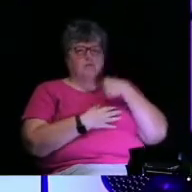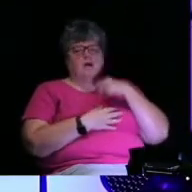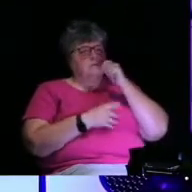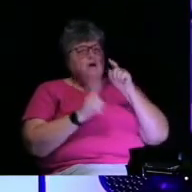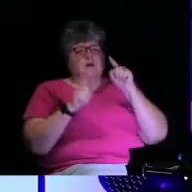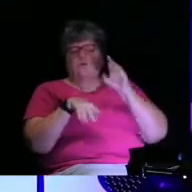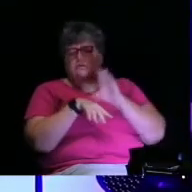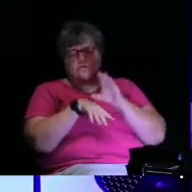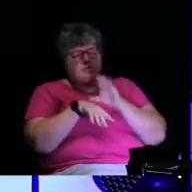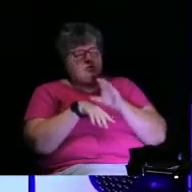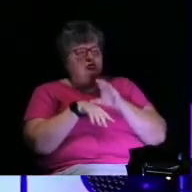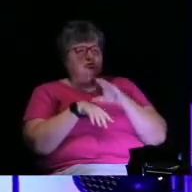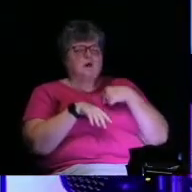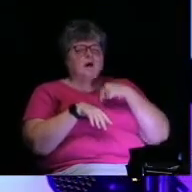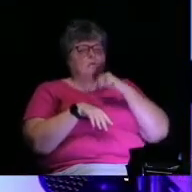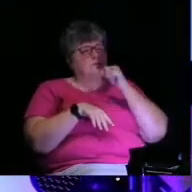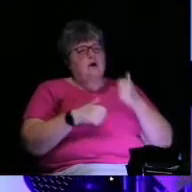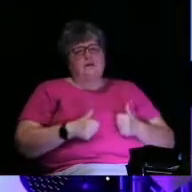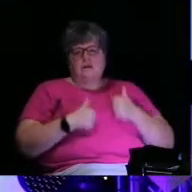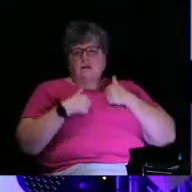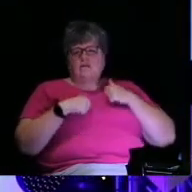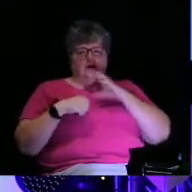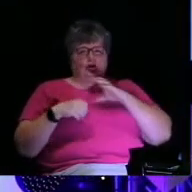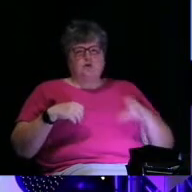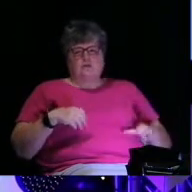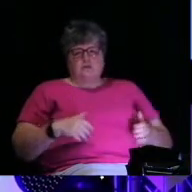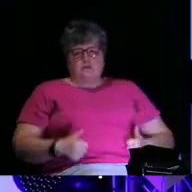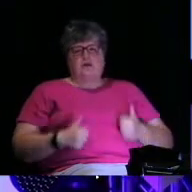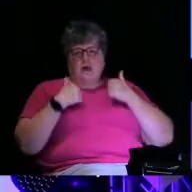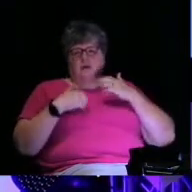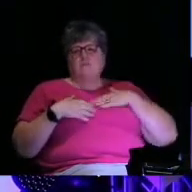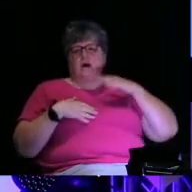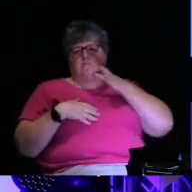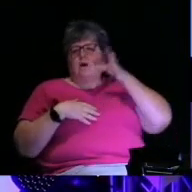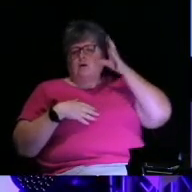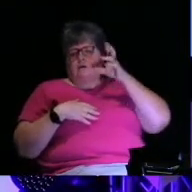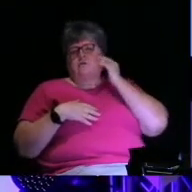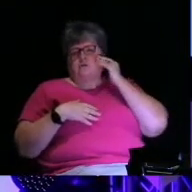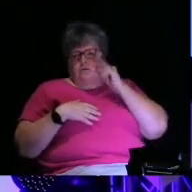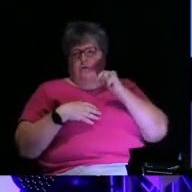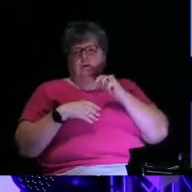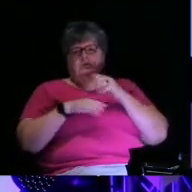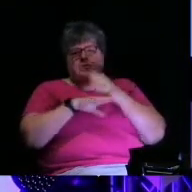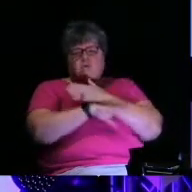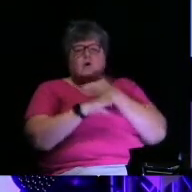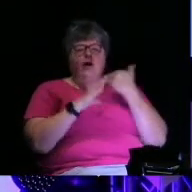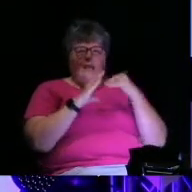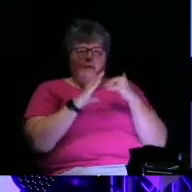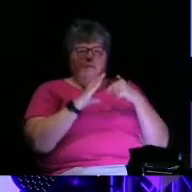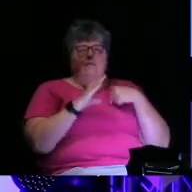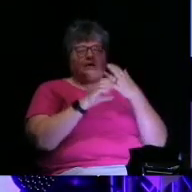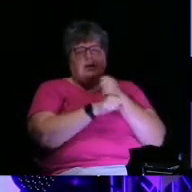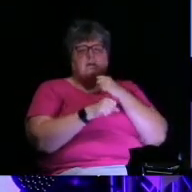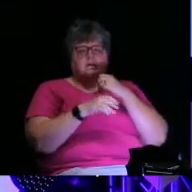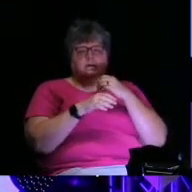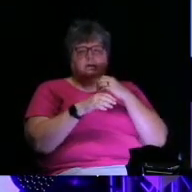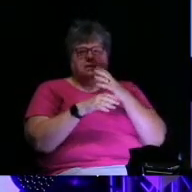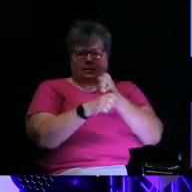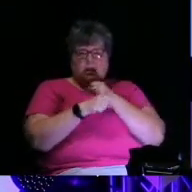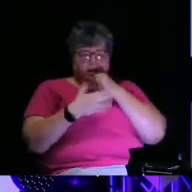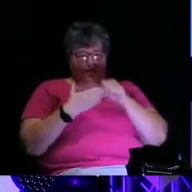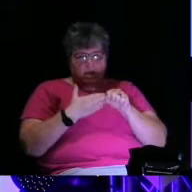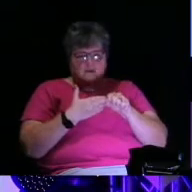church. I wasn't living the Christian life. My parents knew it. They knew it. This is before email. I kept getting letters, and my mom and dad would say,